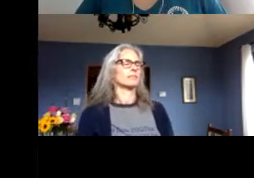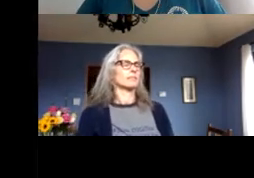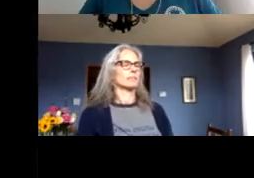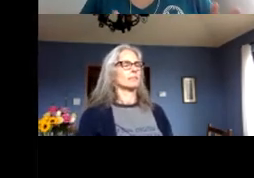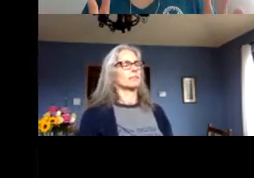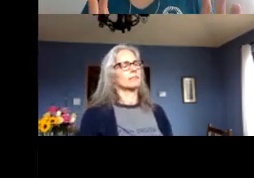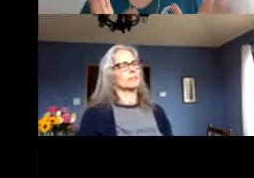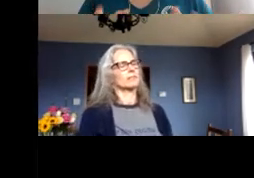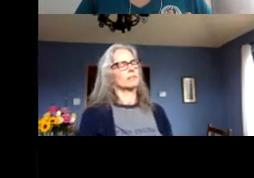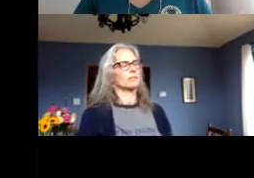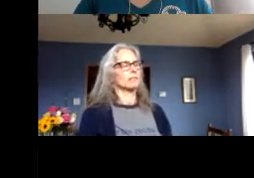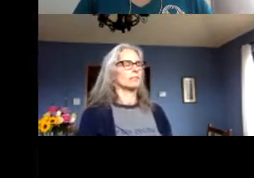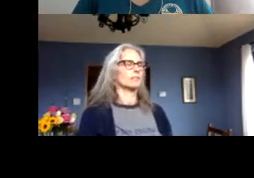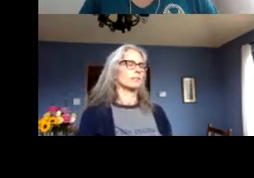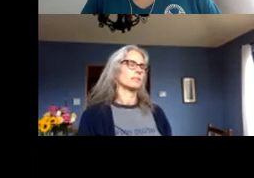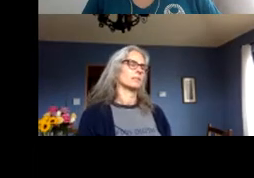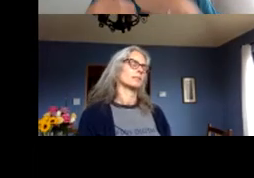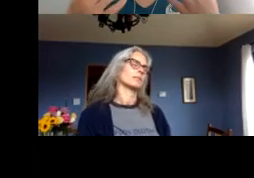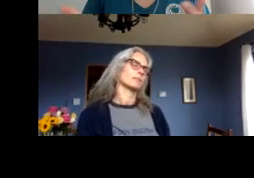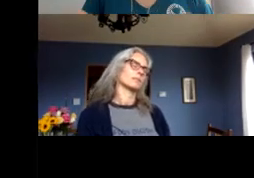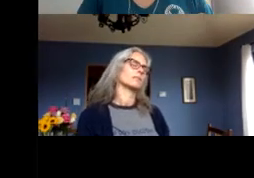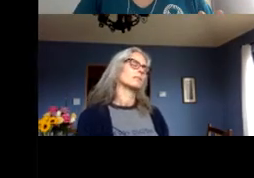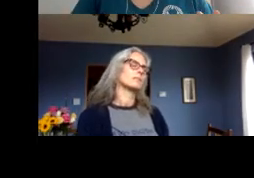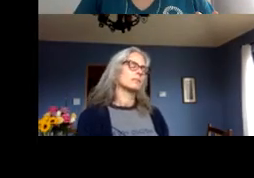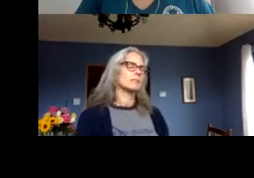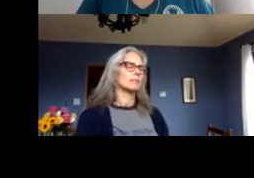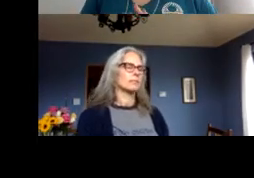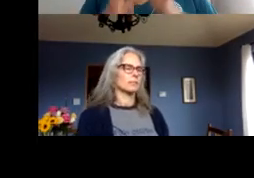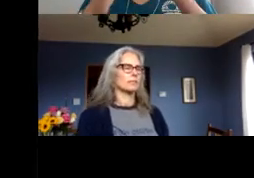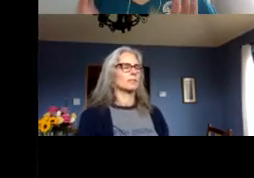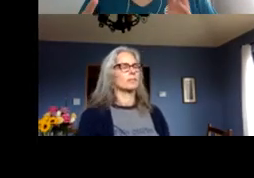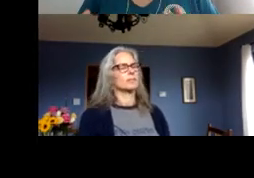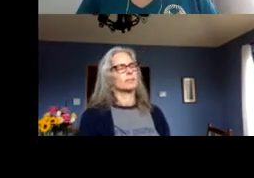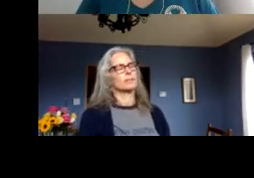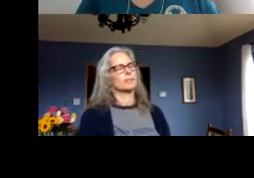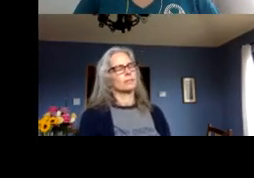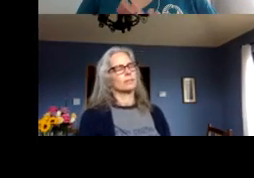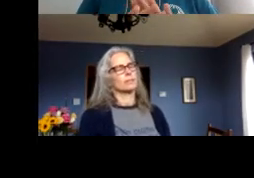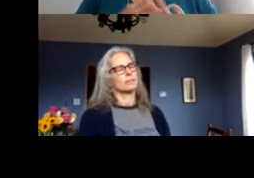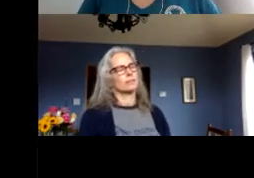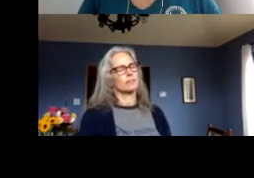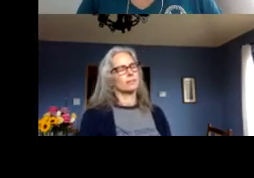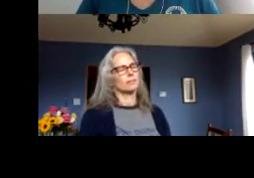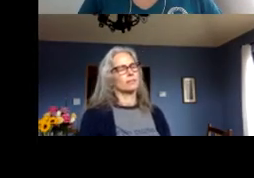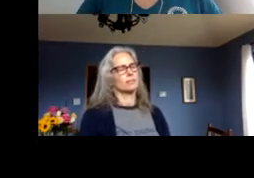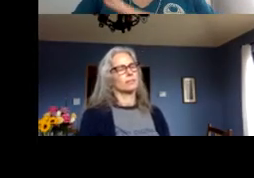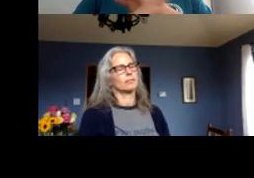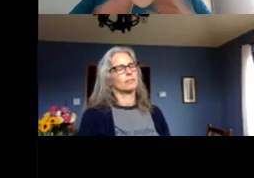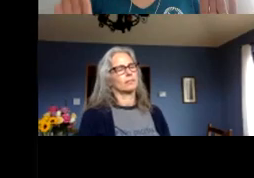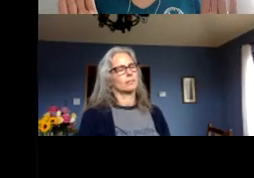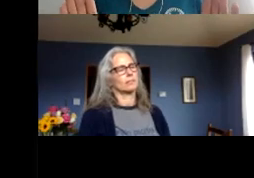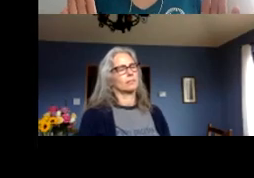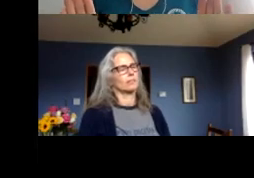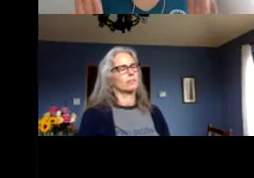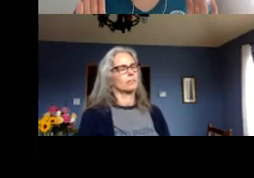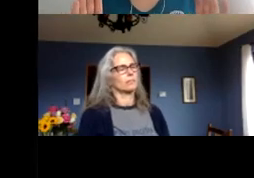summaries. It has to be turned on in the settings, and so I had you all turn it on. You can go back in the settings anytime and turn it off. So if you're like, I don't want to mess